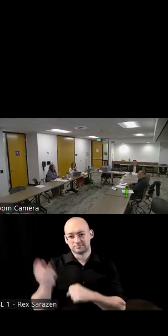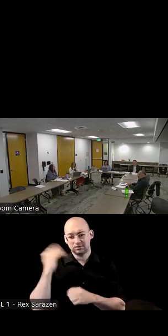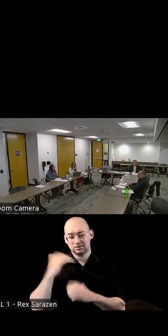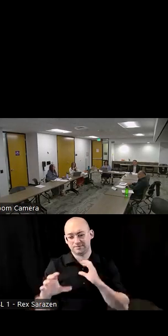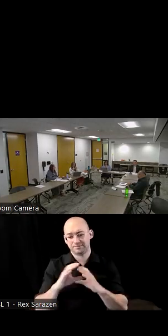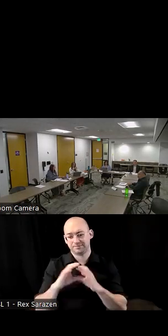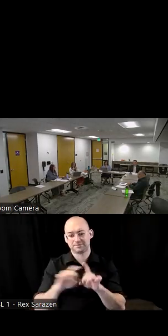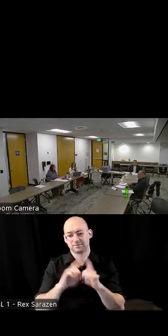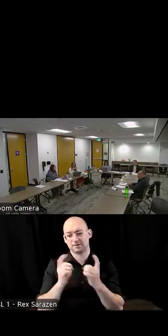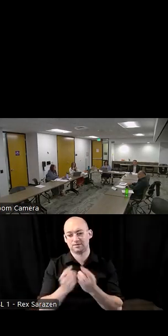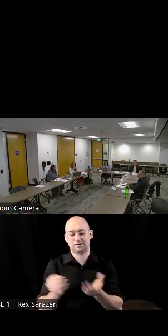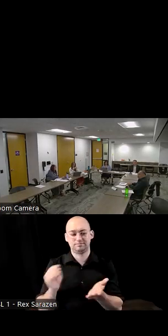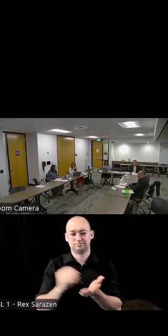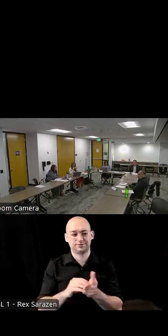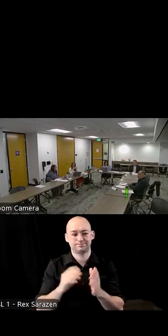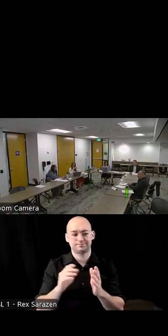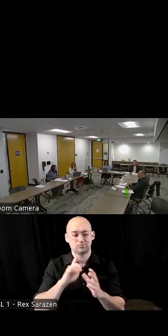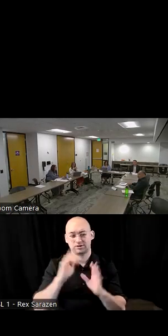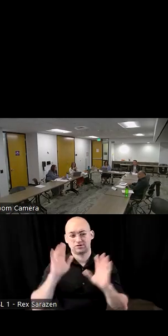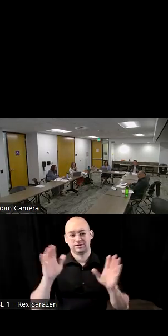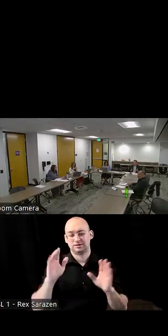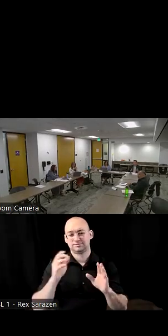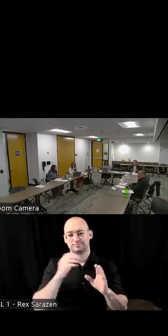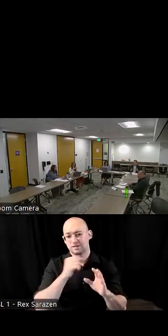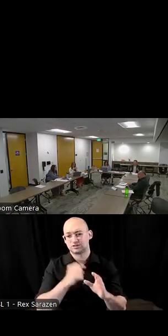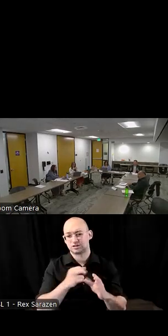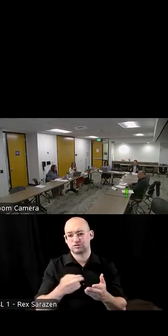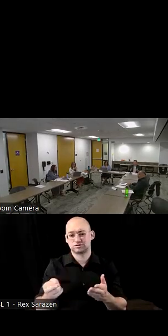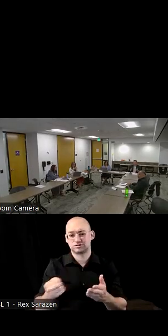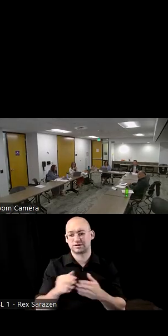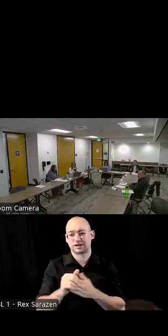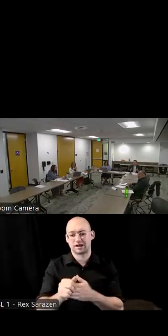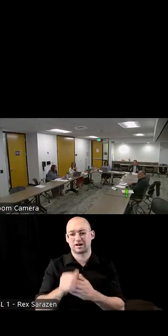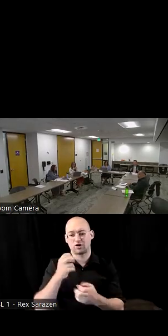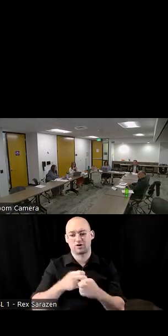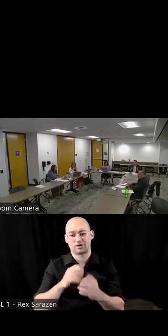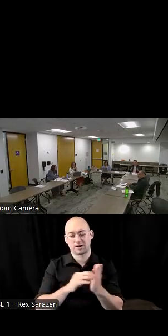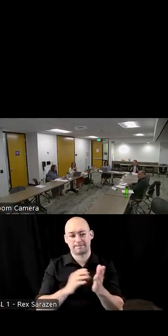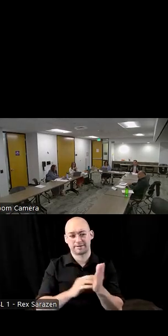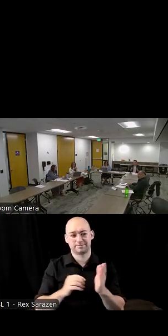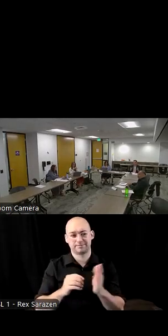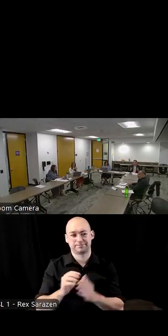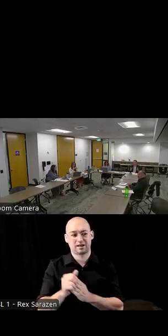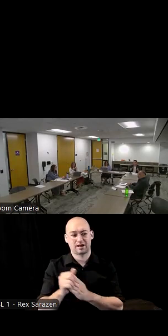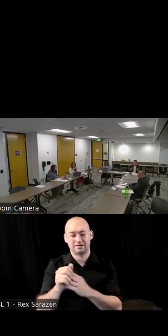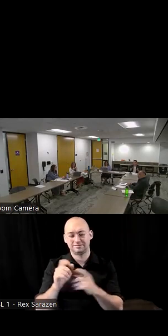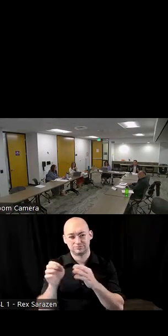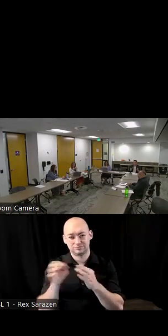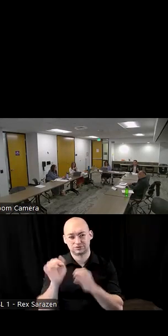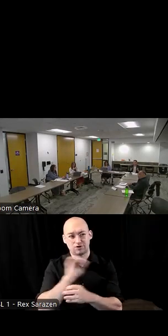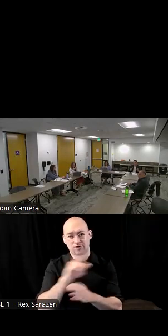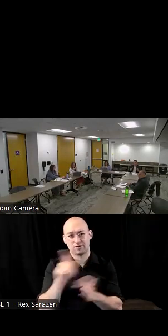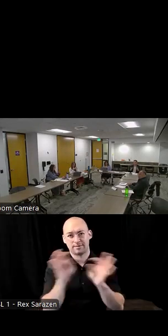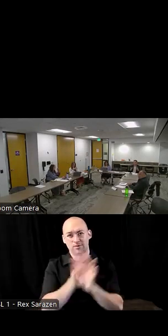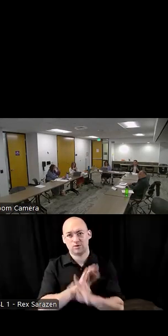just this brilliant aging resource guide, a hard copy guide. We also have it in an online format that describes all of the key services